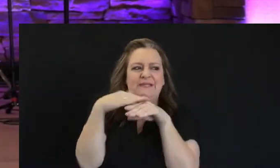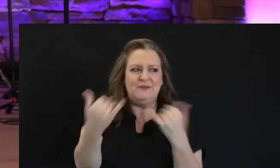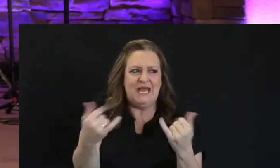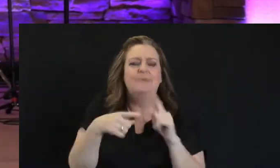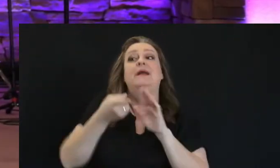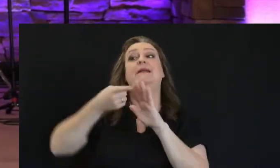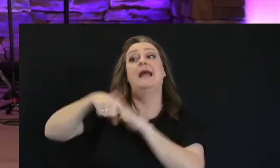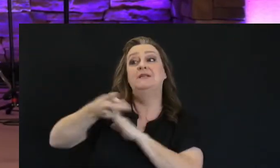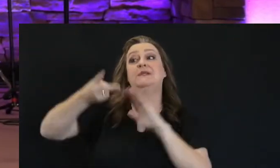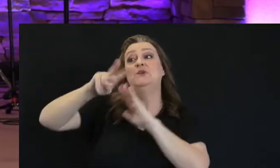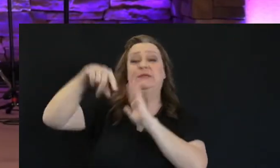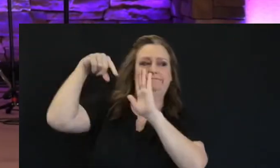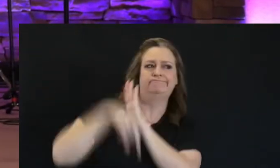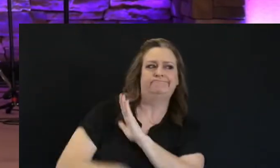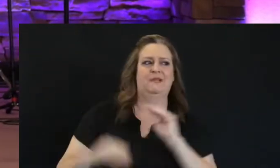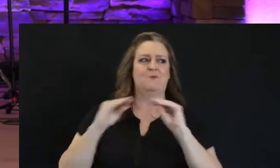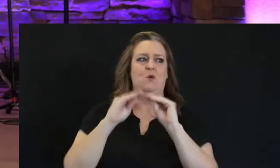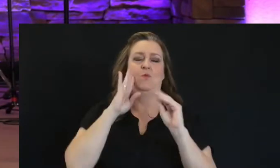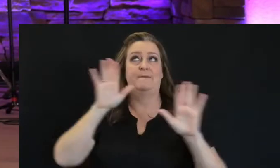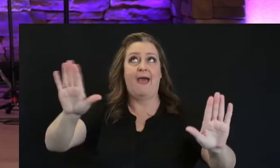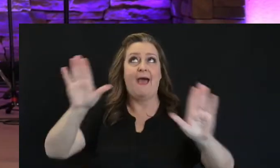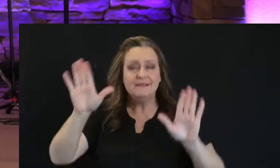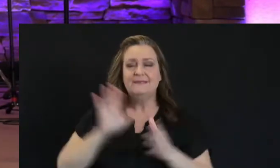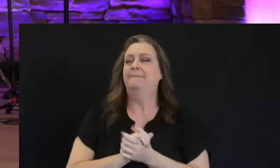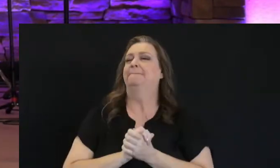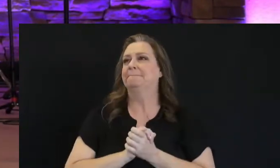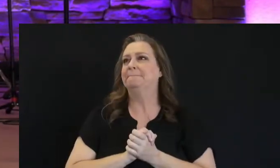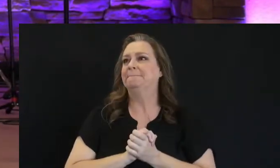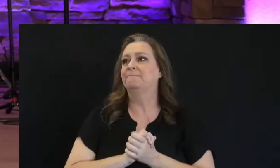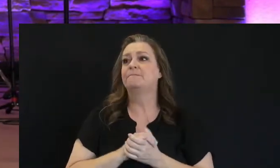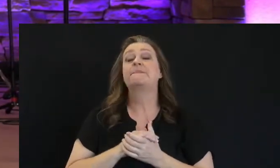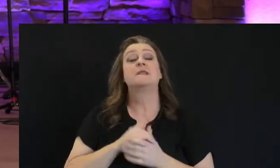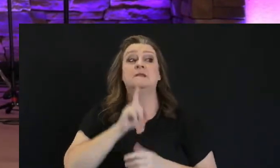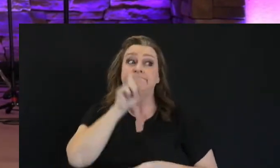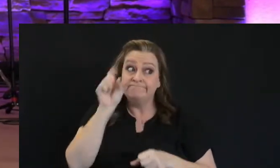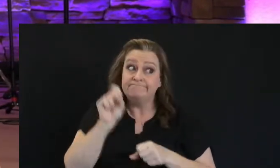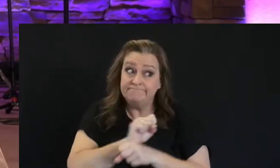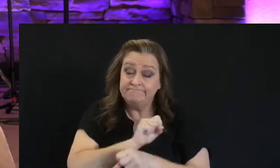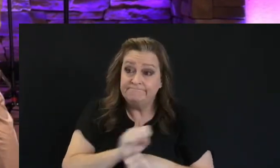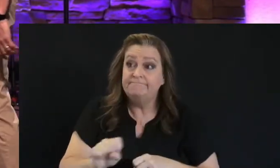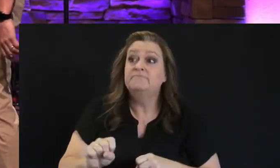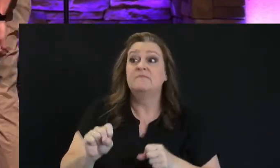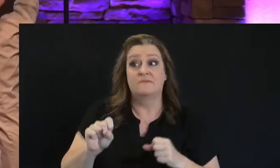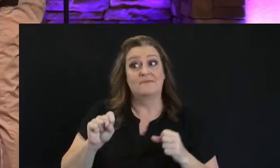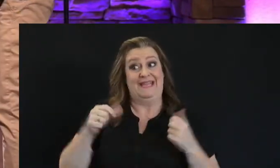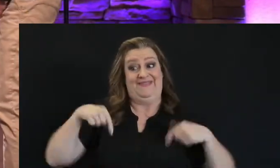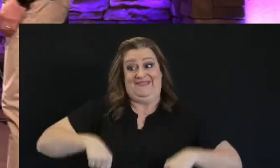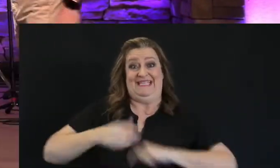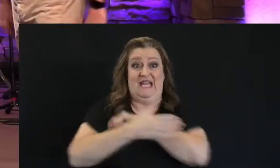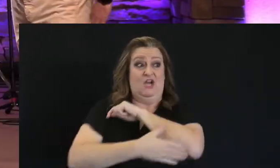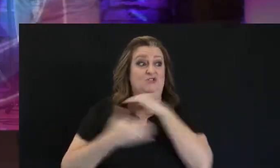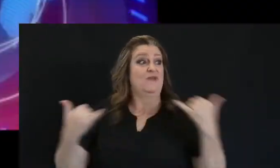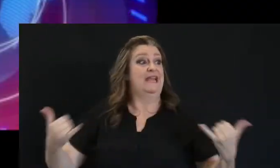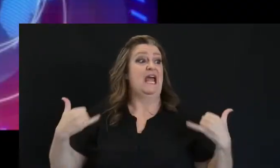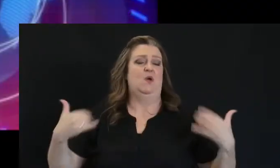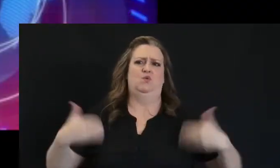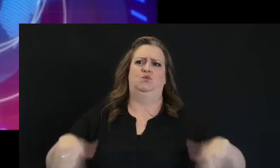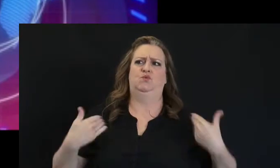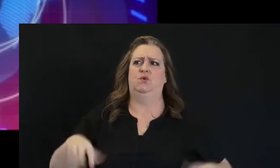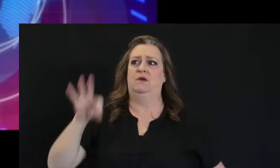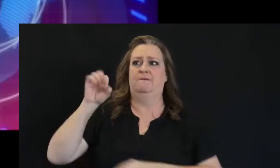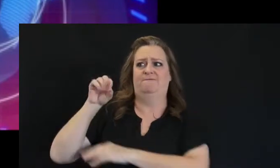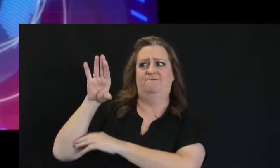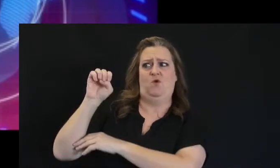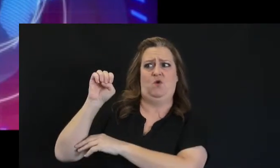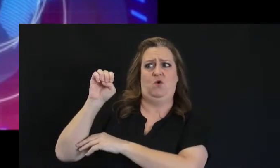next couple of weeks, because it's going to be awesome. Well, there is no doubt that there is a force at work in this country that has a lot of influence, and it's